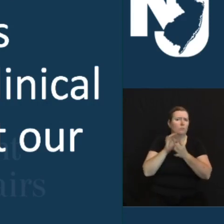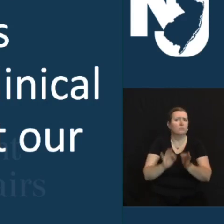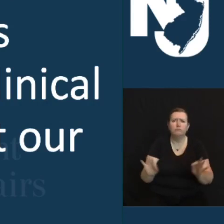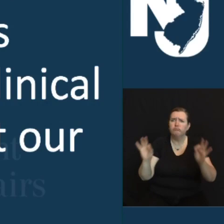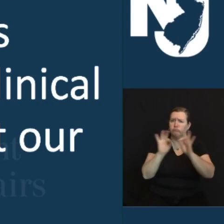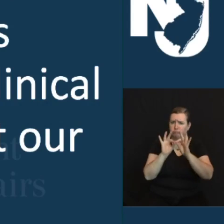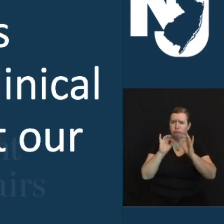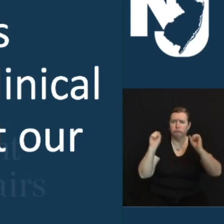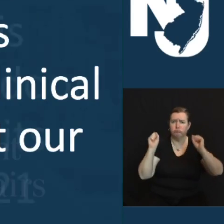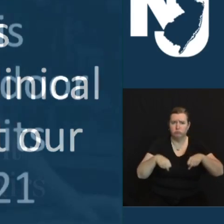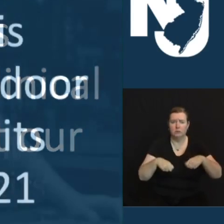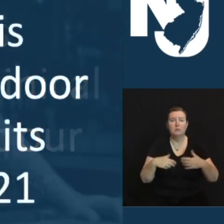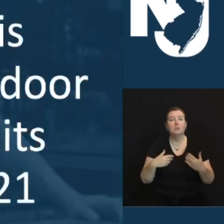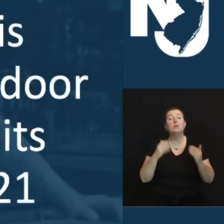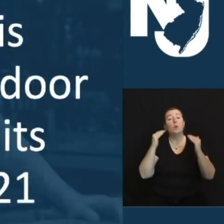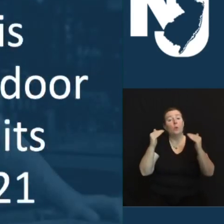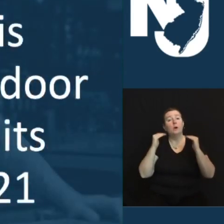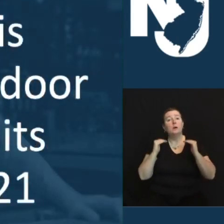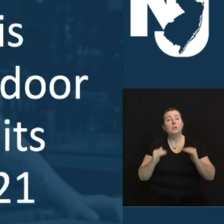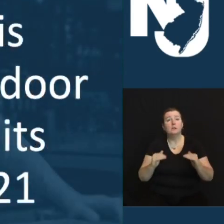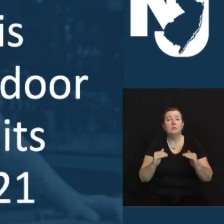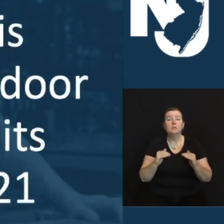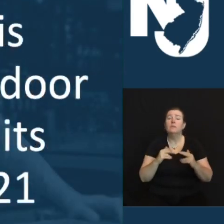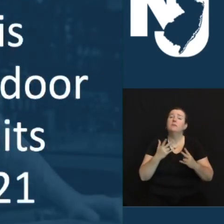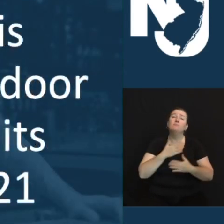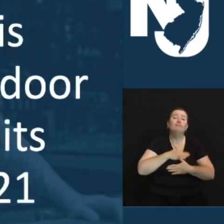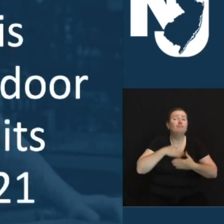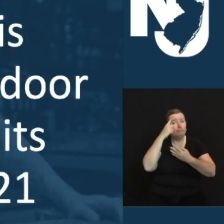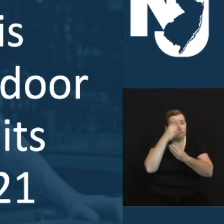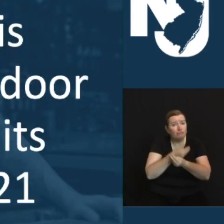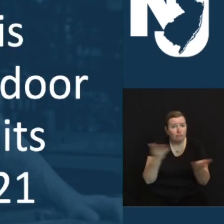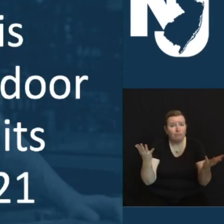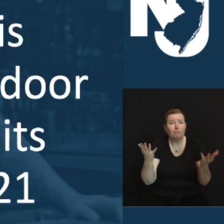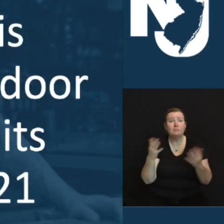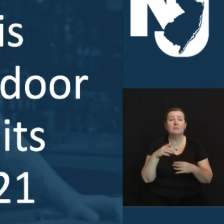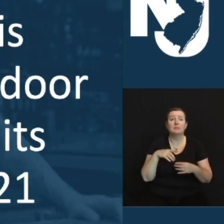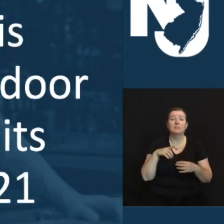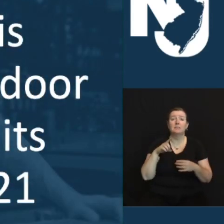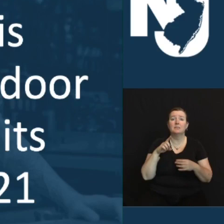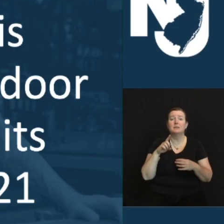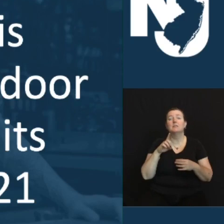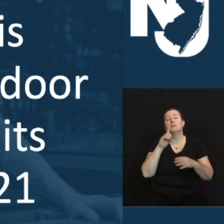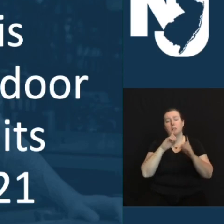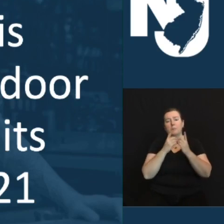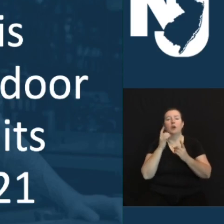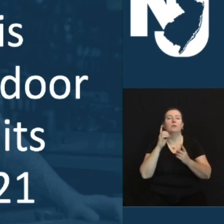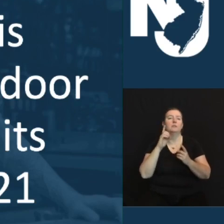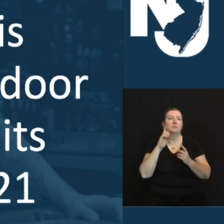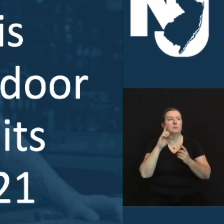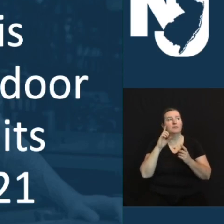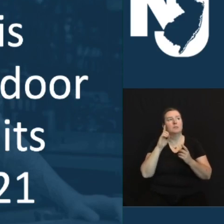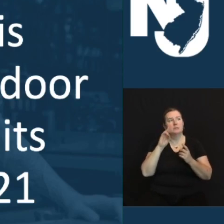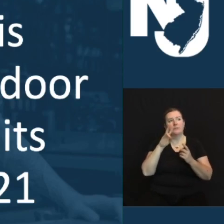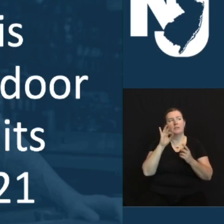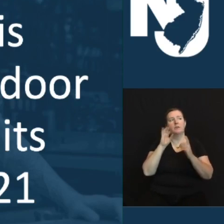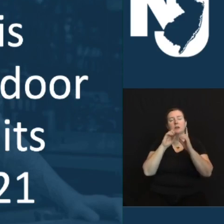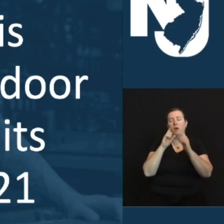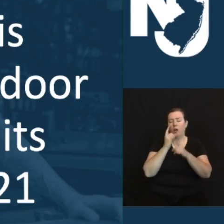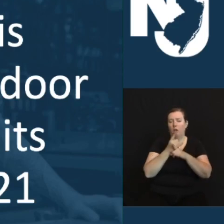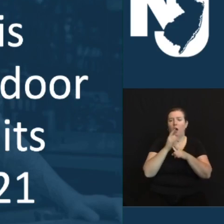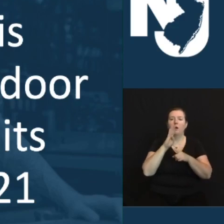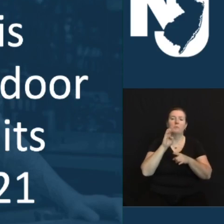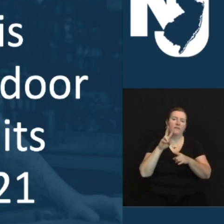Next, I am pleased to announce that the Division of Alcoholic Beverage Control will be allowing the expanded